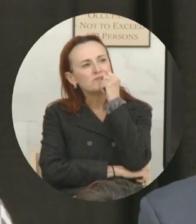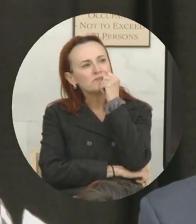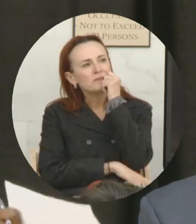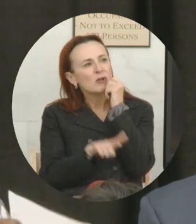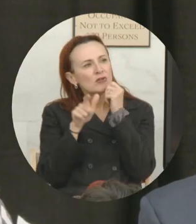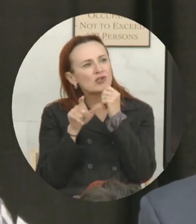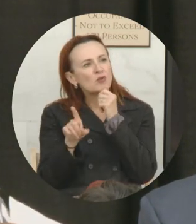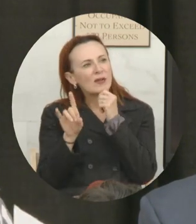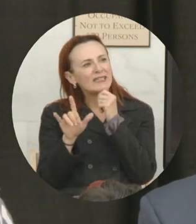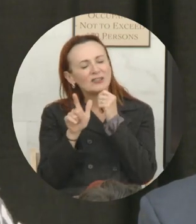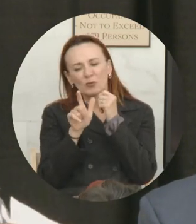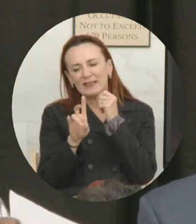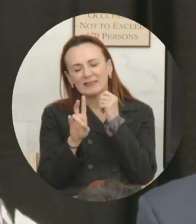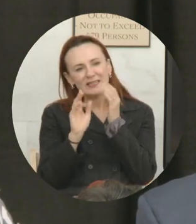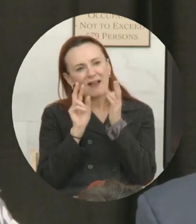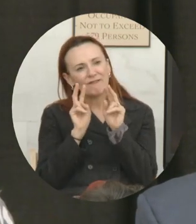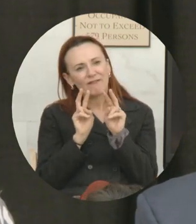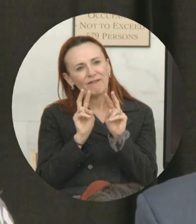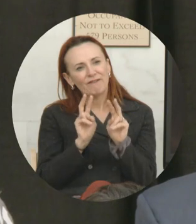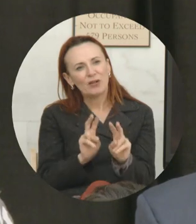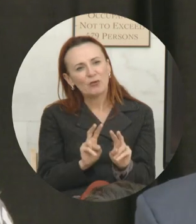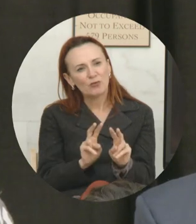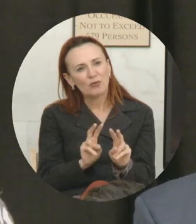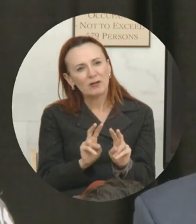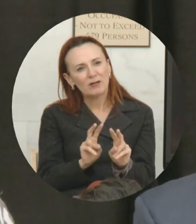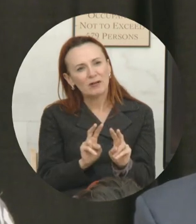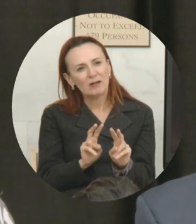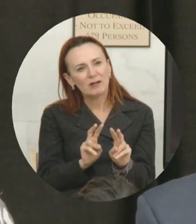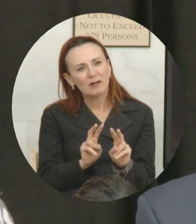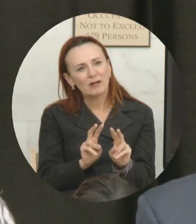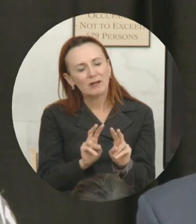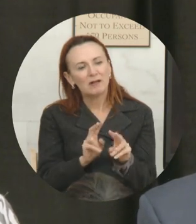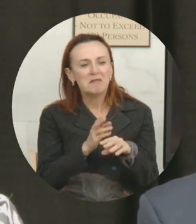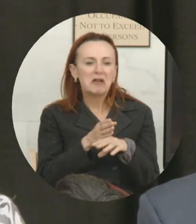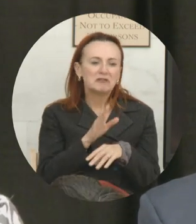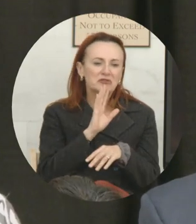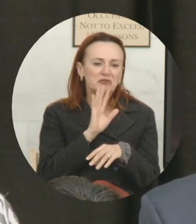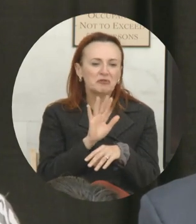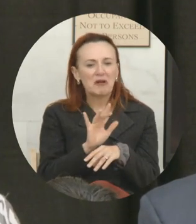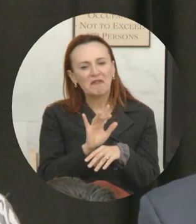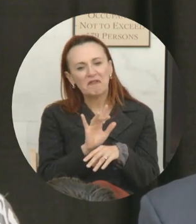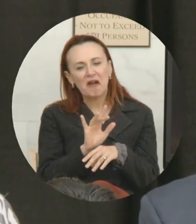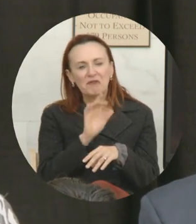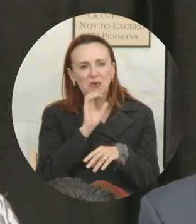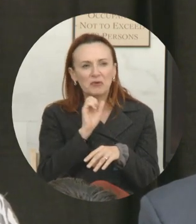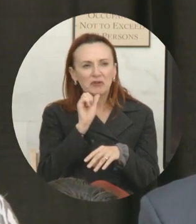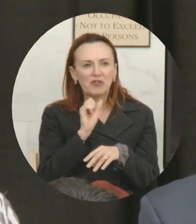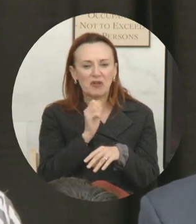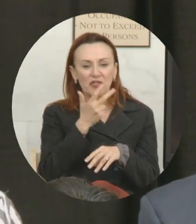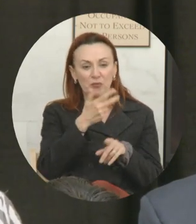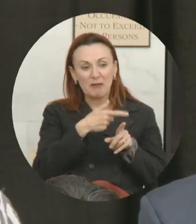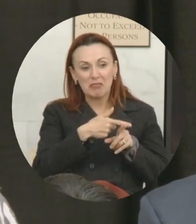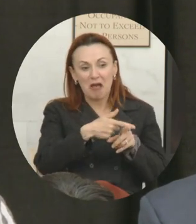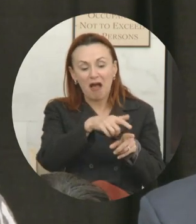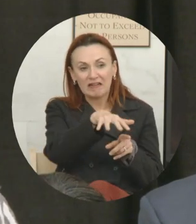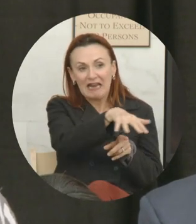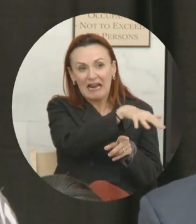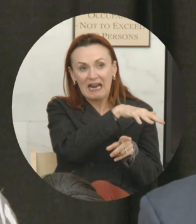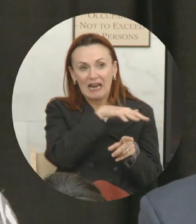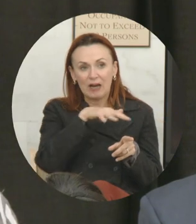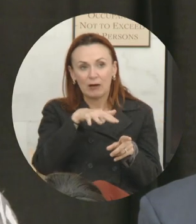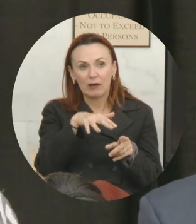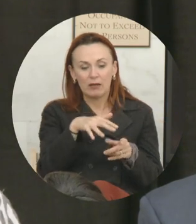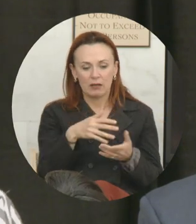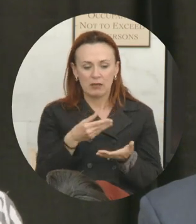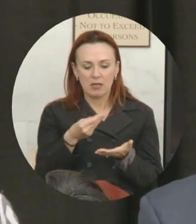27 funerals of youngsters 25 years of age or older, all within a 3-block radius, the money's not